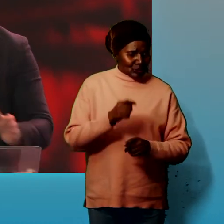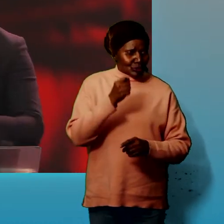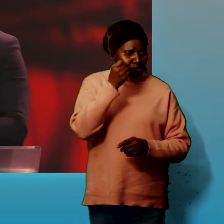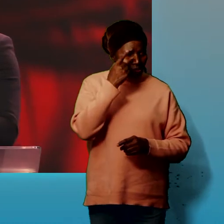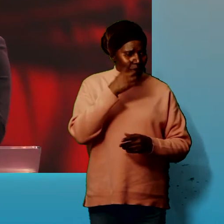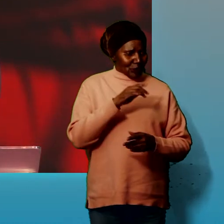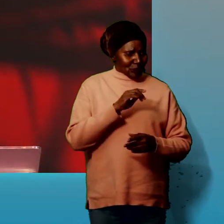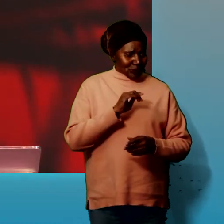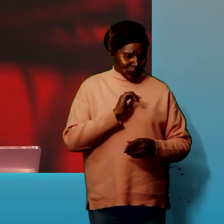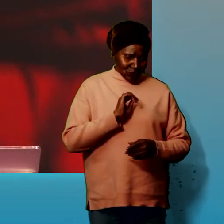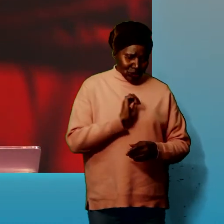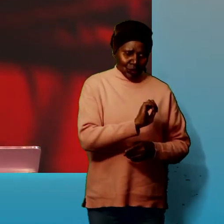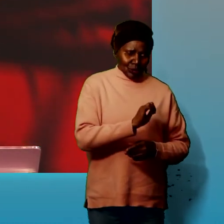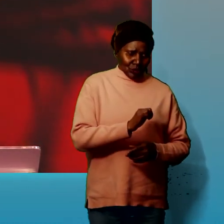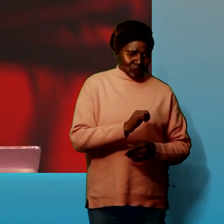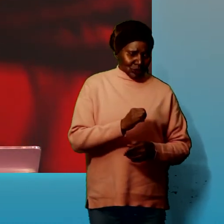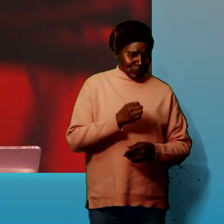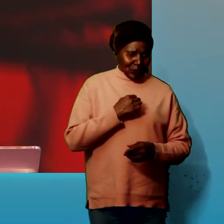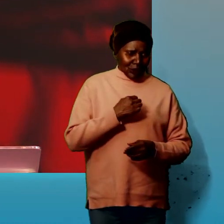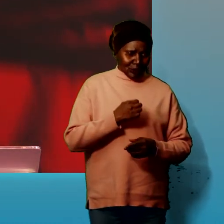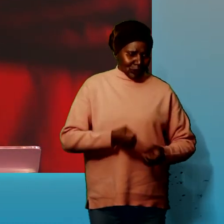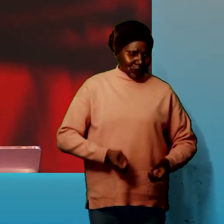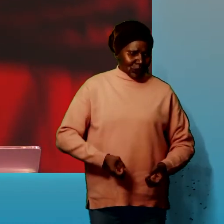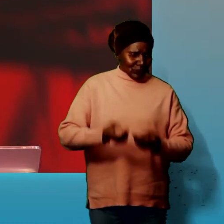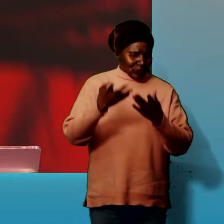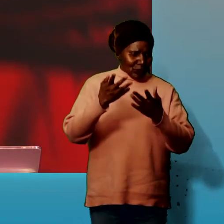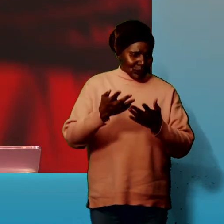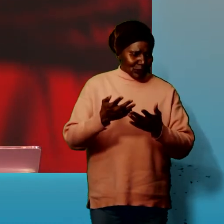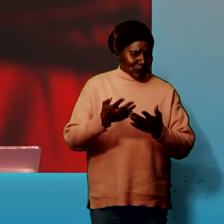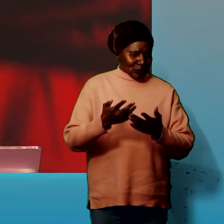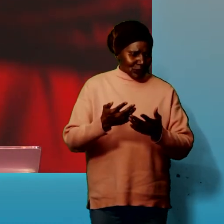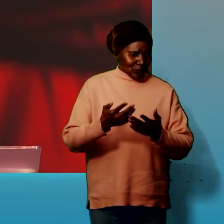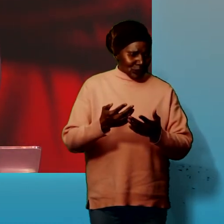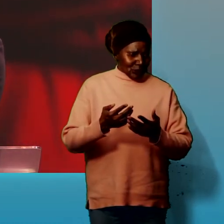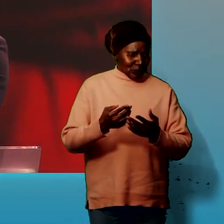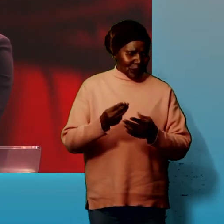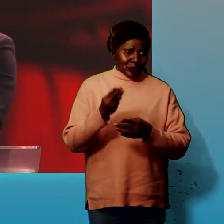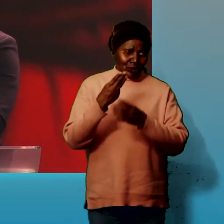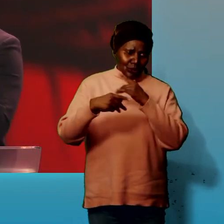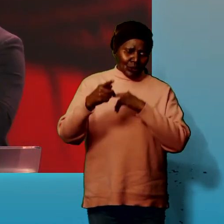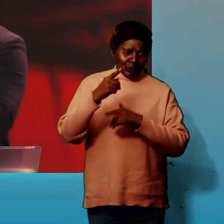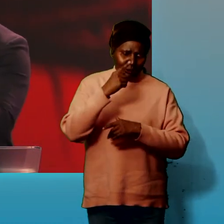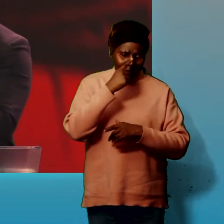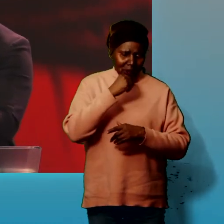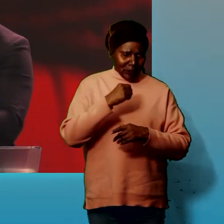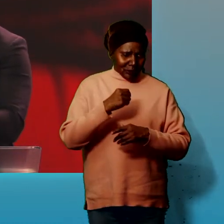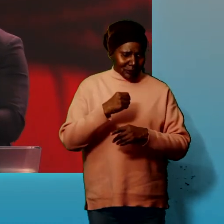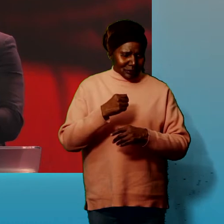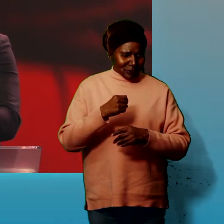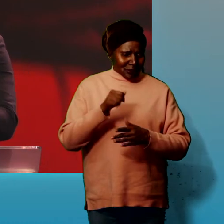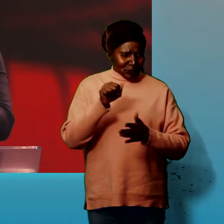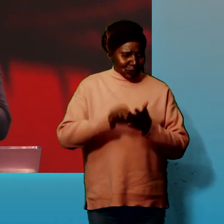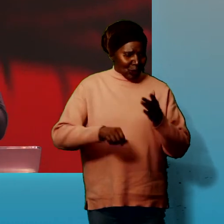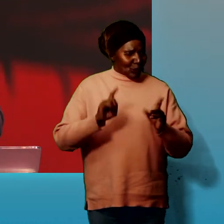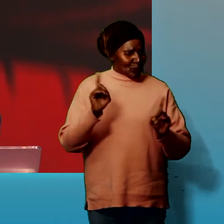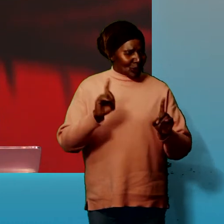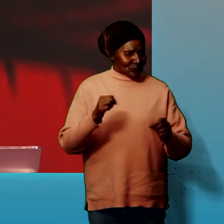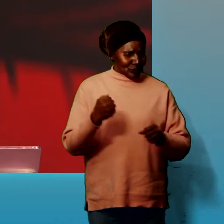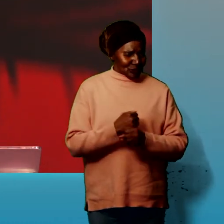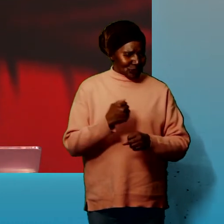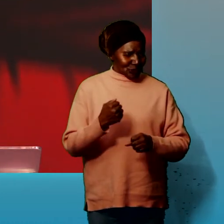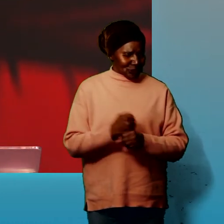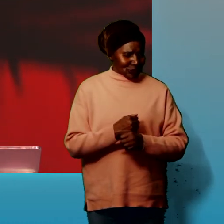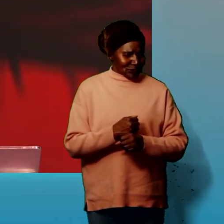abandoned it, in that place, God will bring healing, restoration, order,